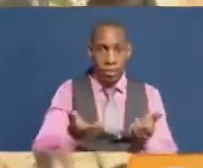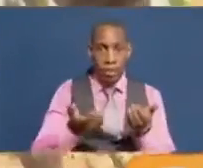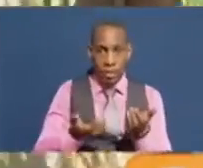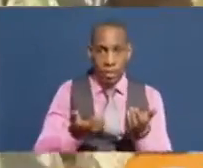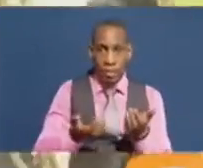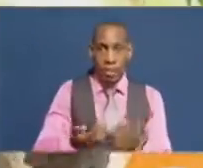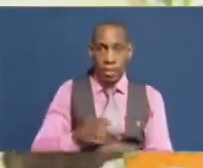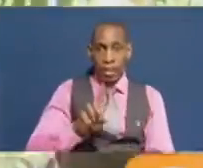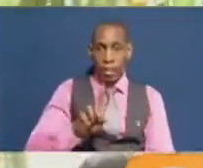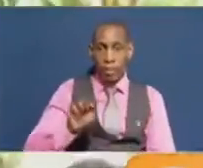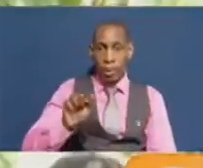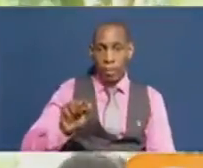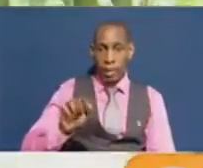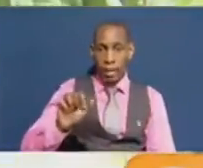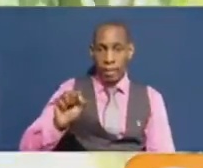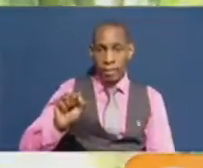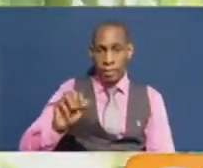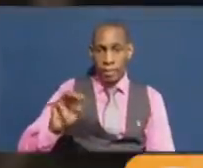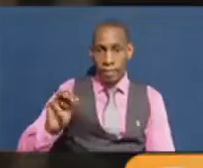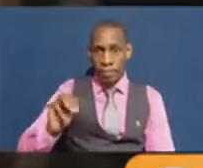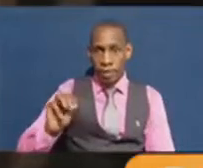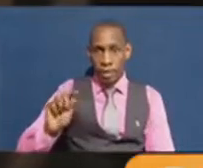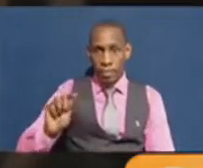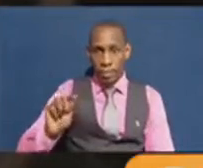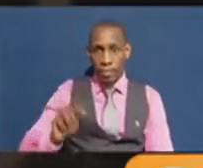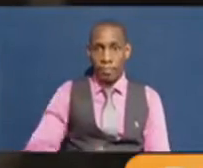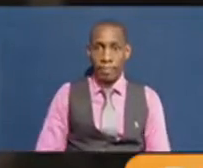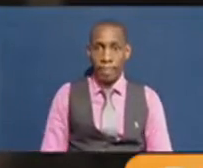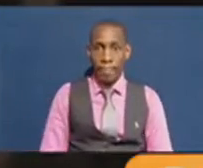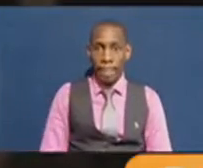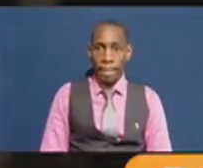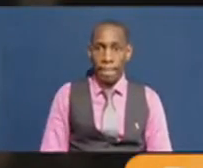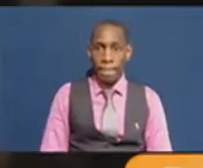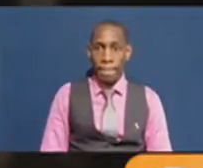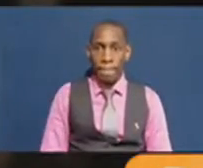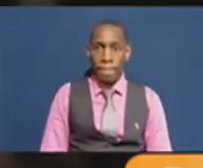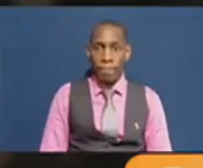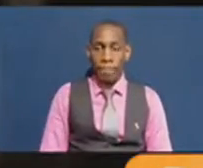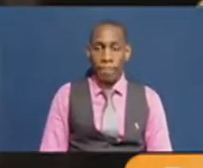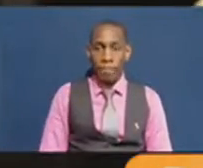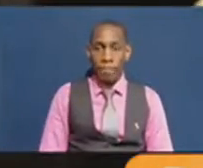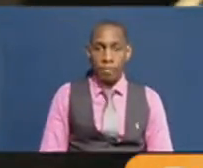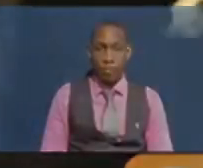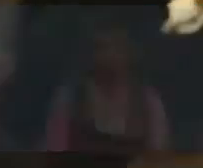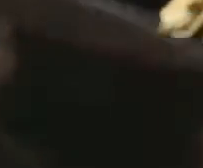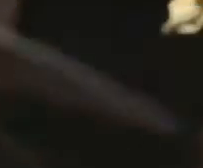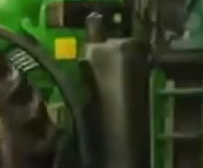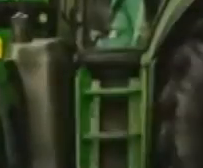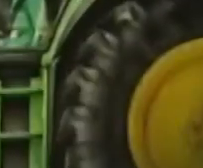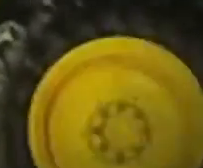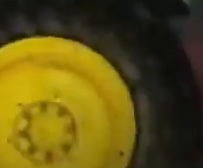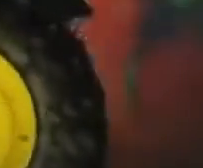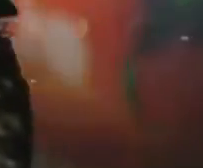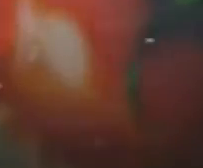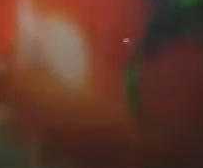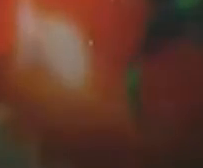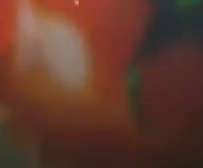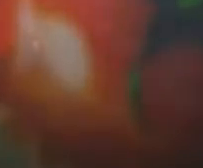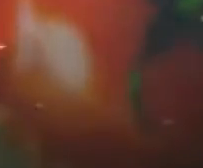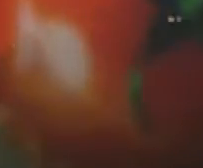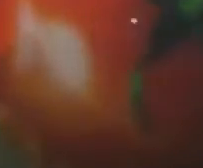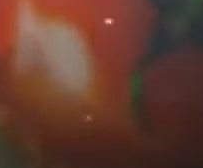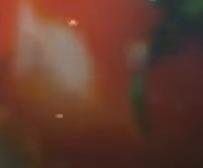of 1.5 million metric tons. Denis Otieno, Smart Farm.